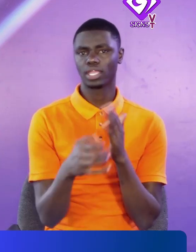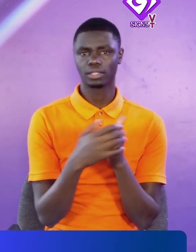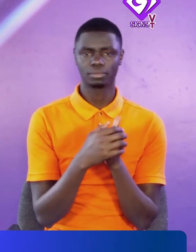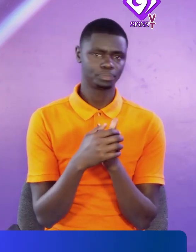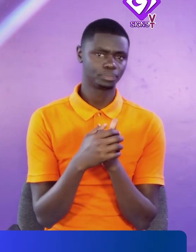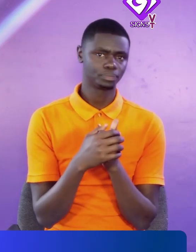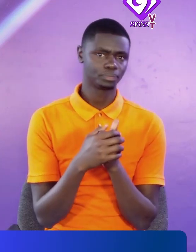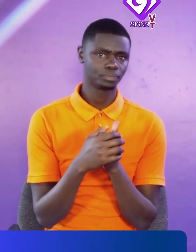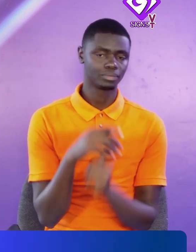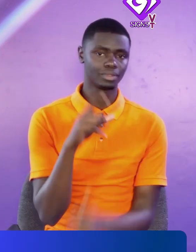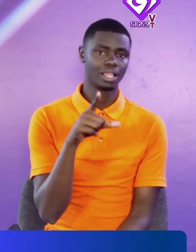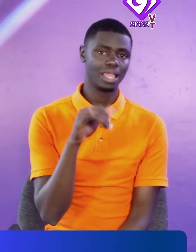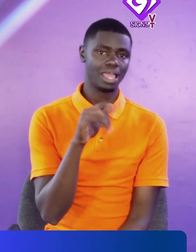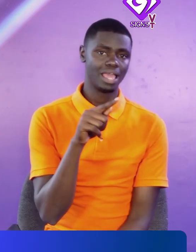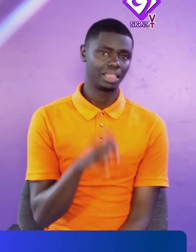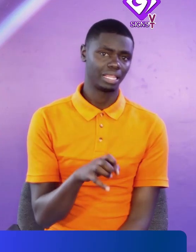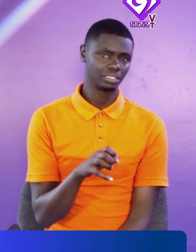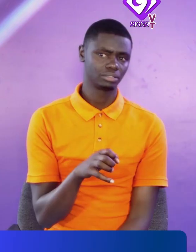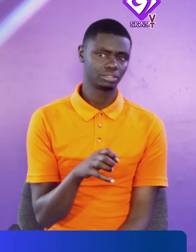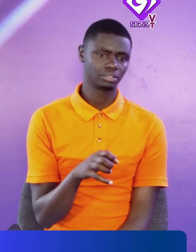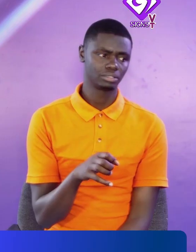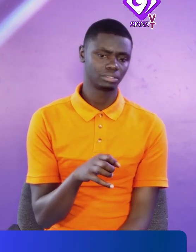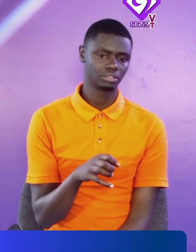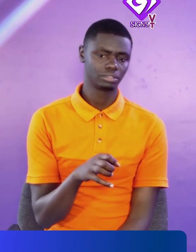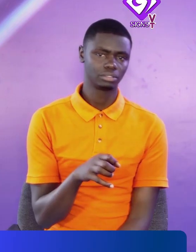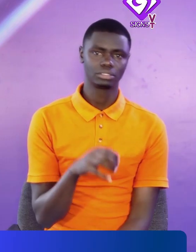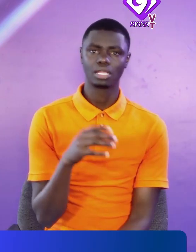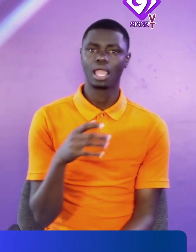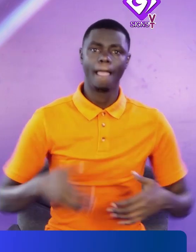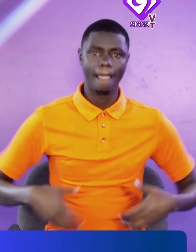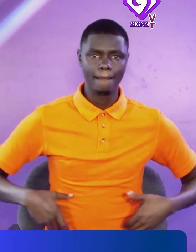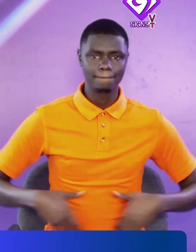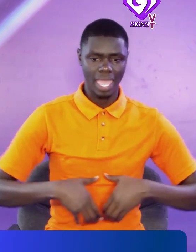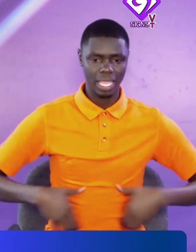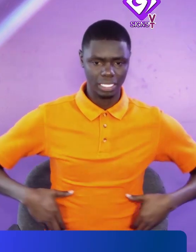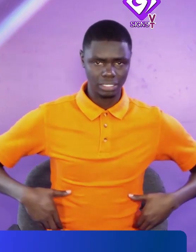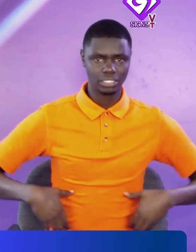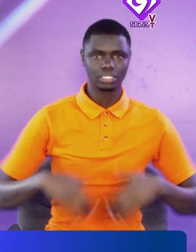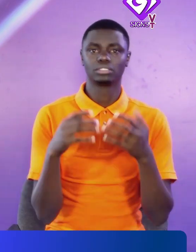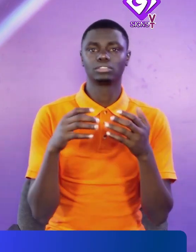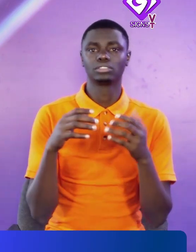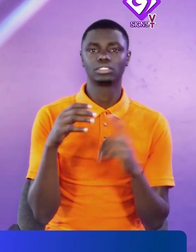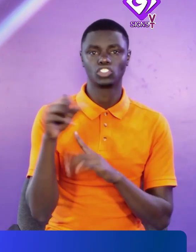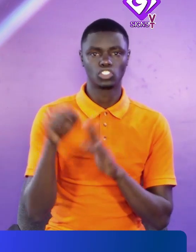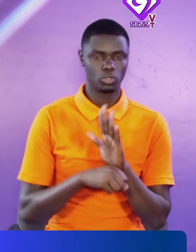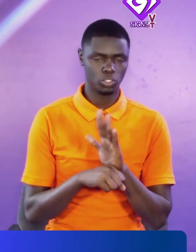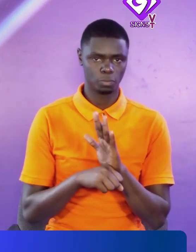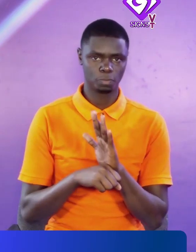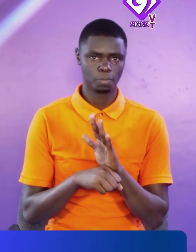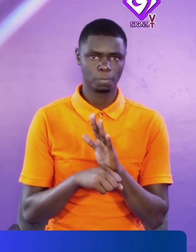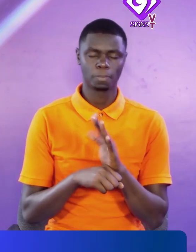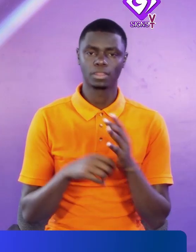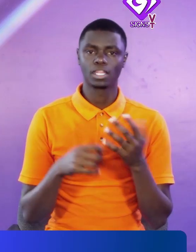Light Heavyweight Belt Championship. Yani huu ni ubingwa, kungangania ule ubingwa, yani ule mkanda